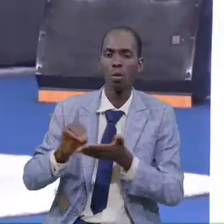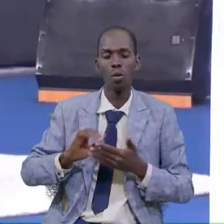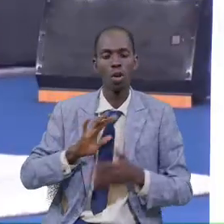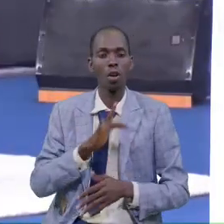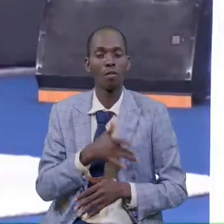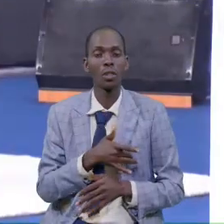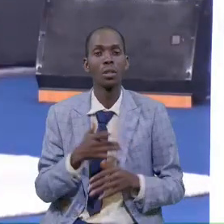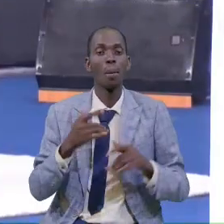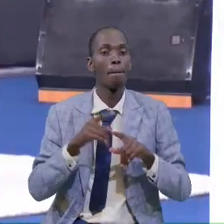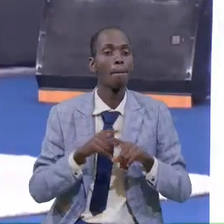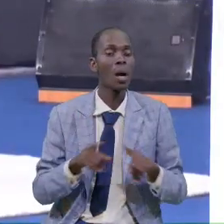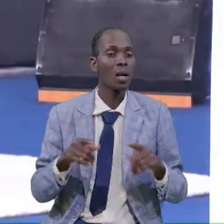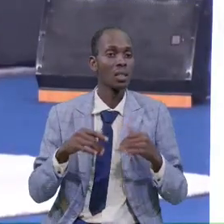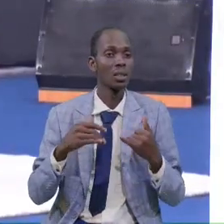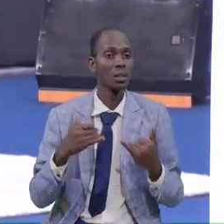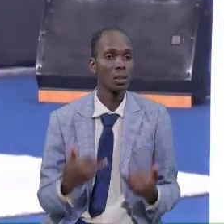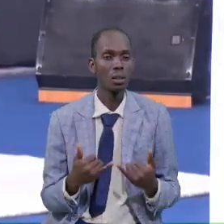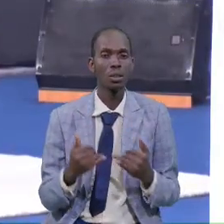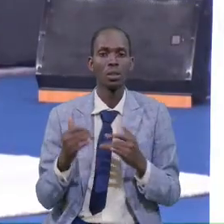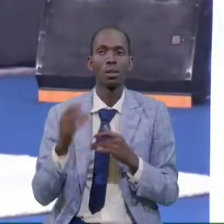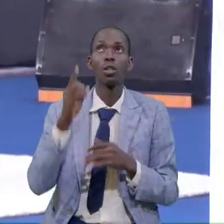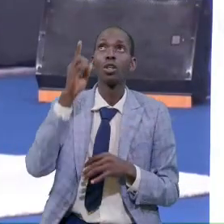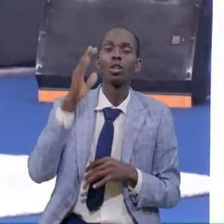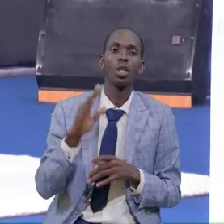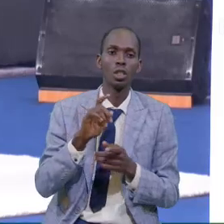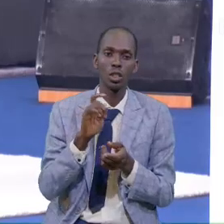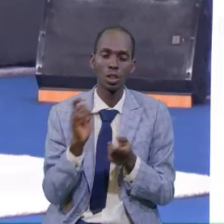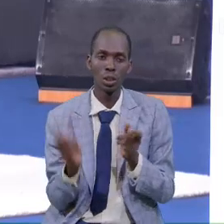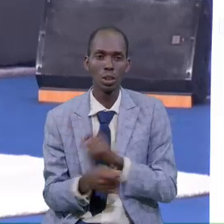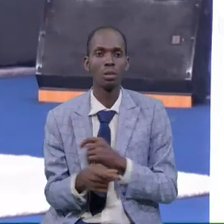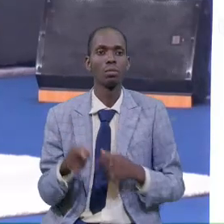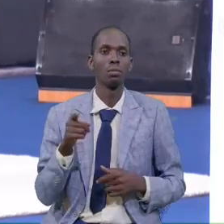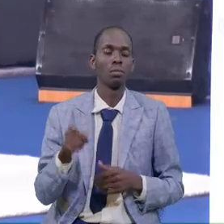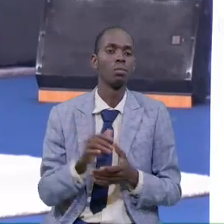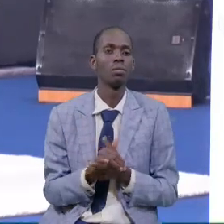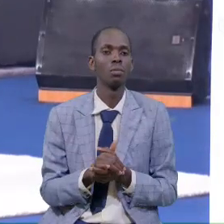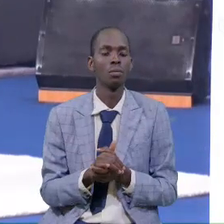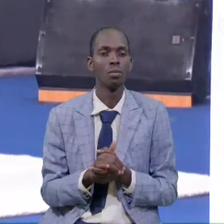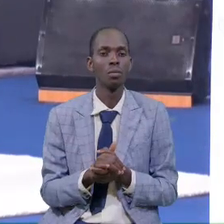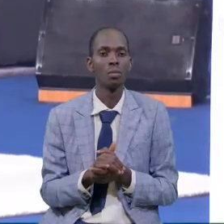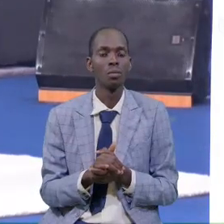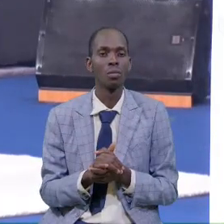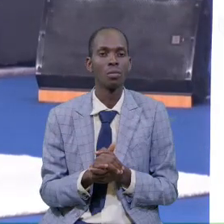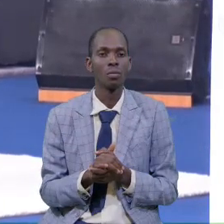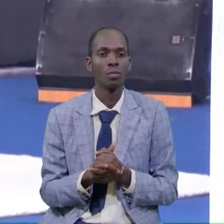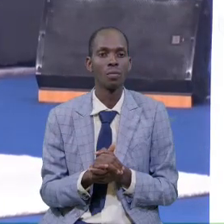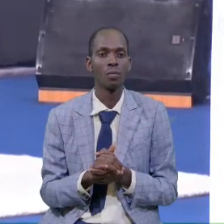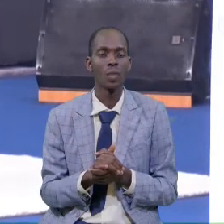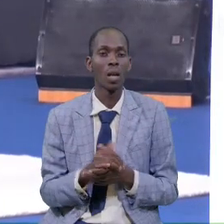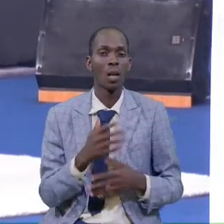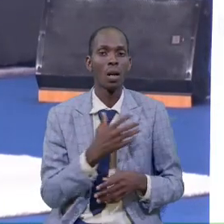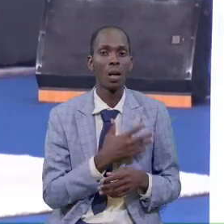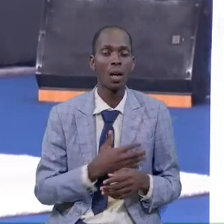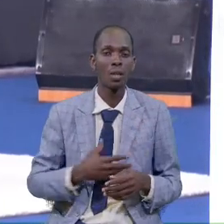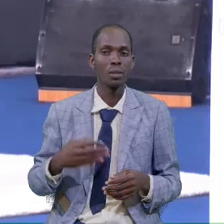God changed him. He dropped what he had been doing before and he said, Lord, he